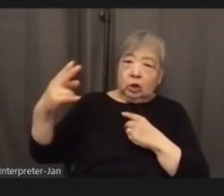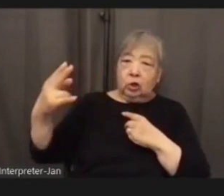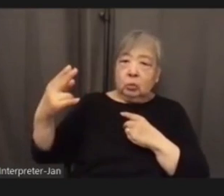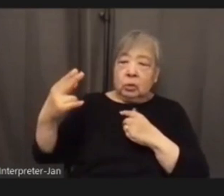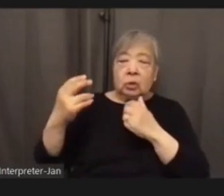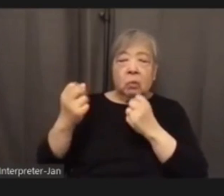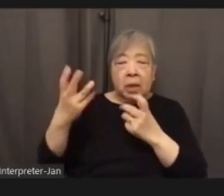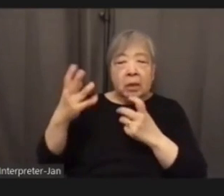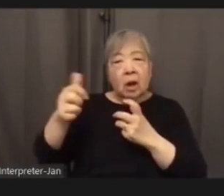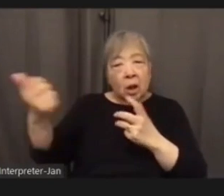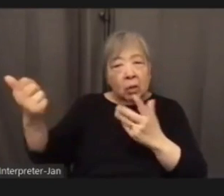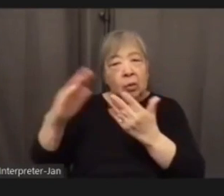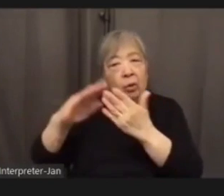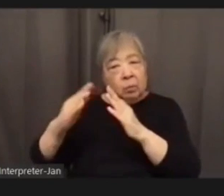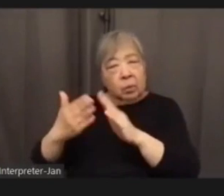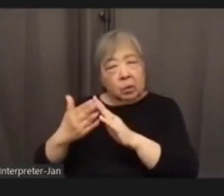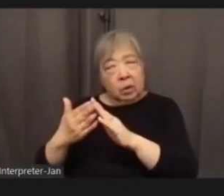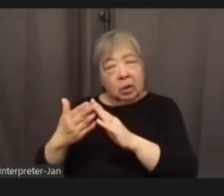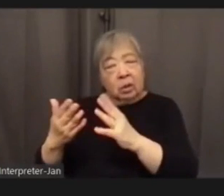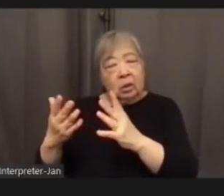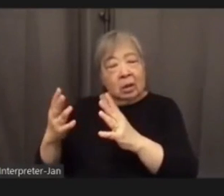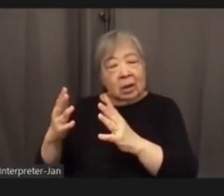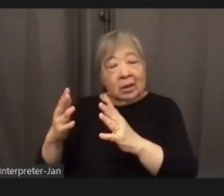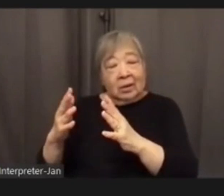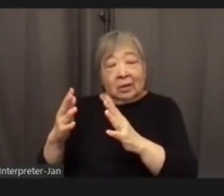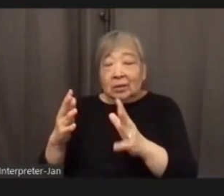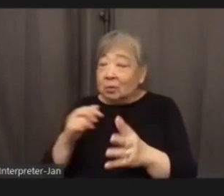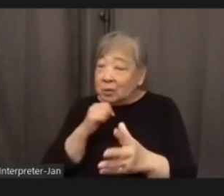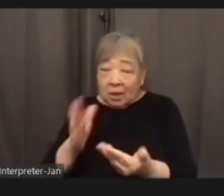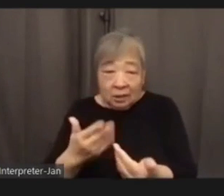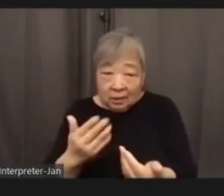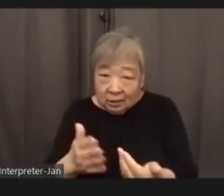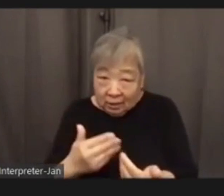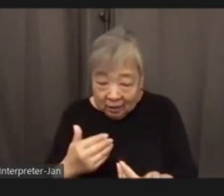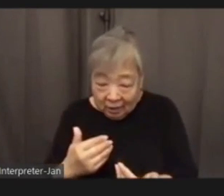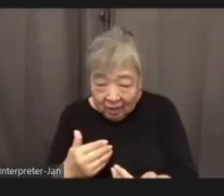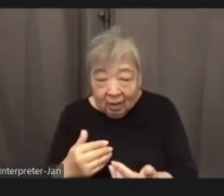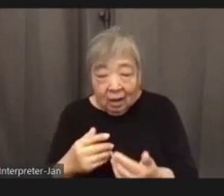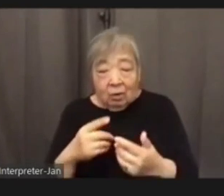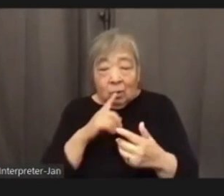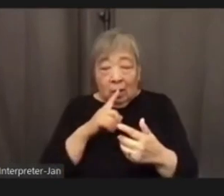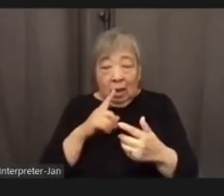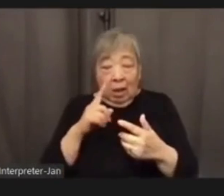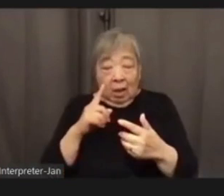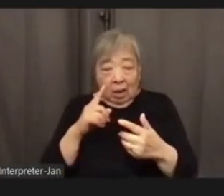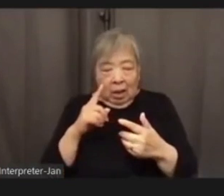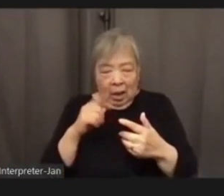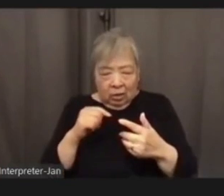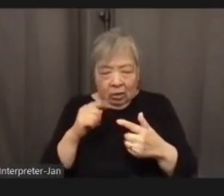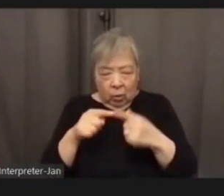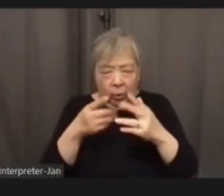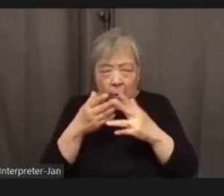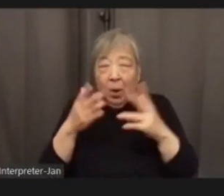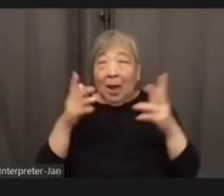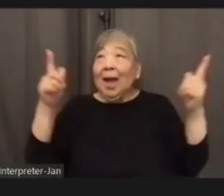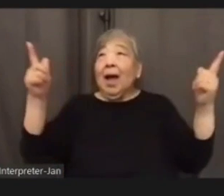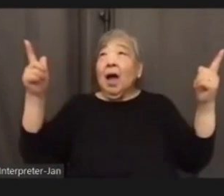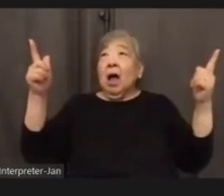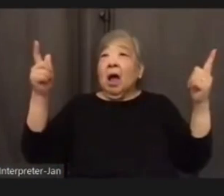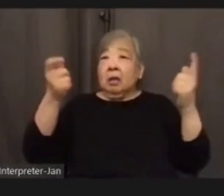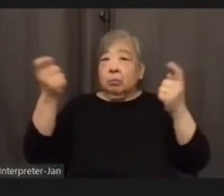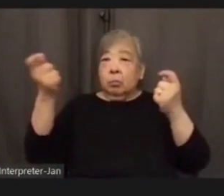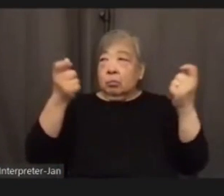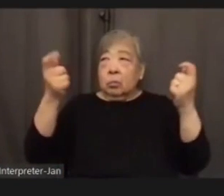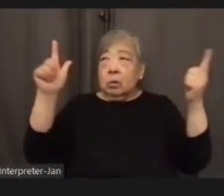so it wasn't easy. It was a process of elimination, really, to get